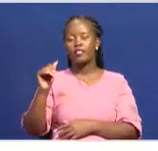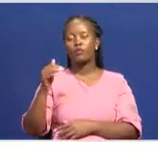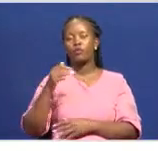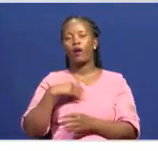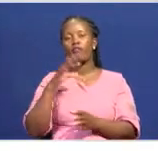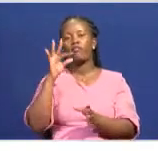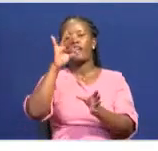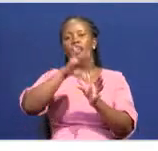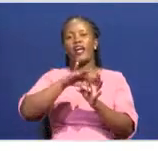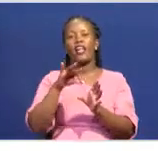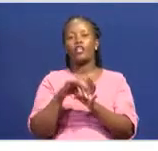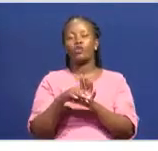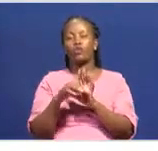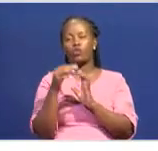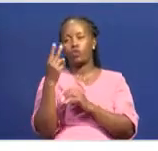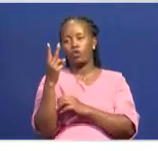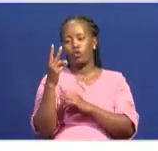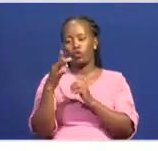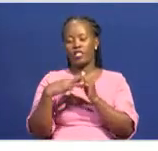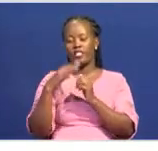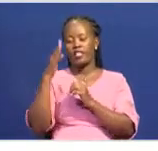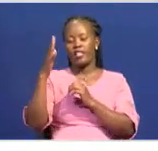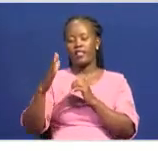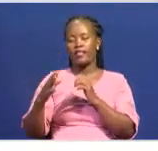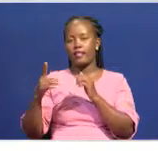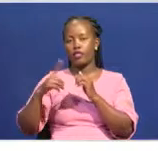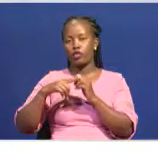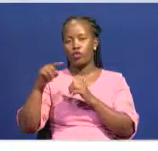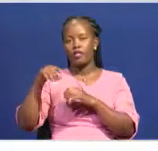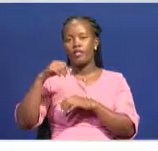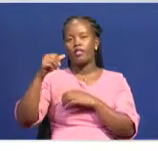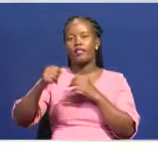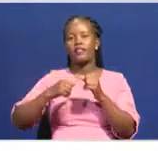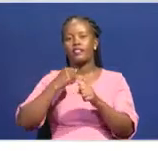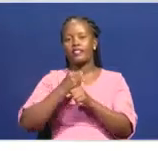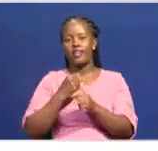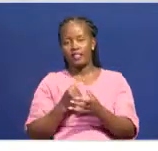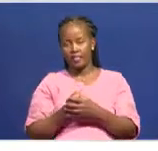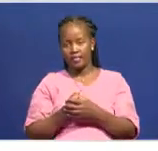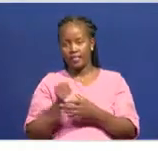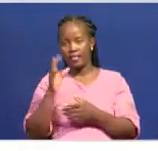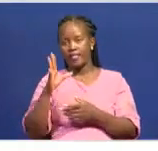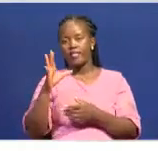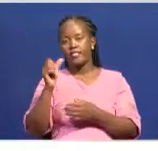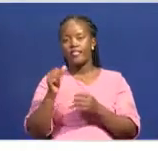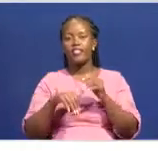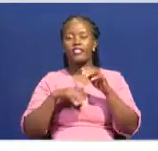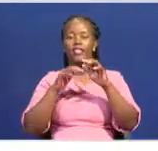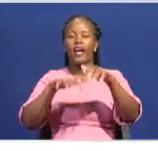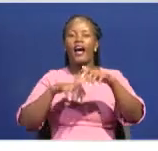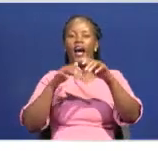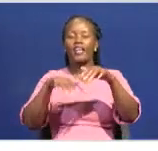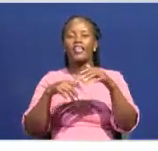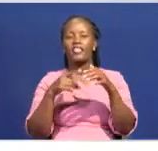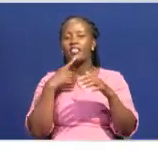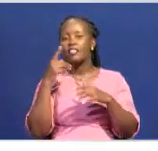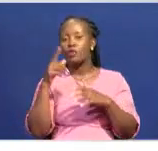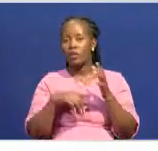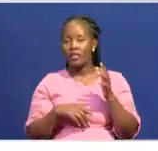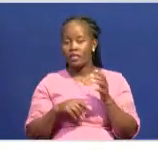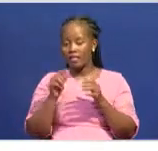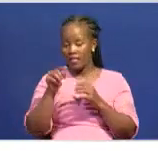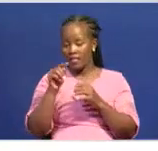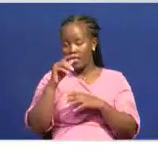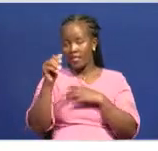on the 28th of June this year. Agriculture Cabinet Secretary Mithi Kalinturi says this year's elections will